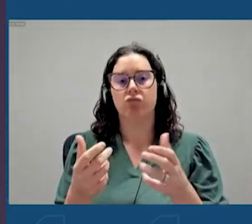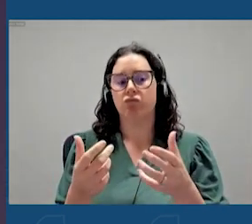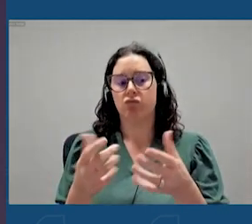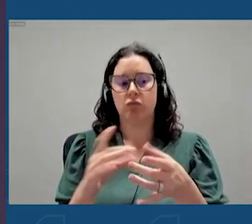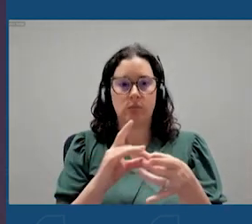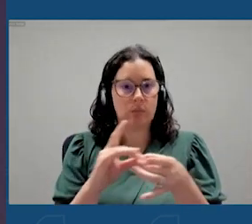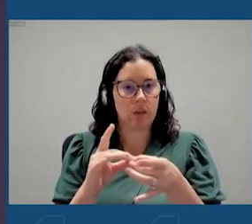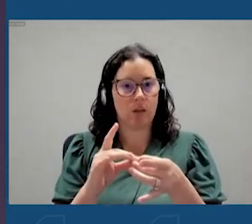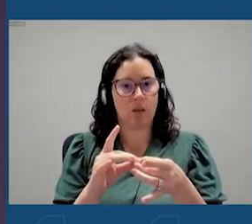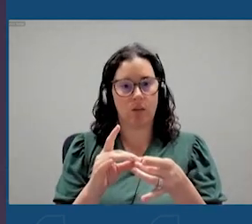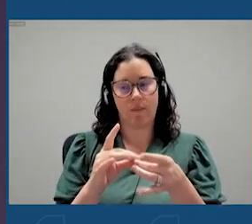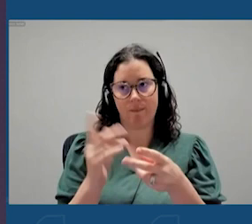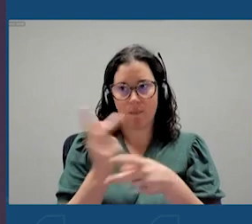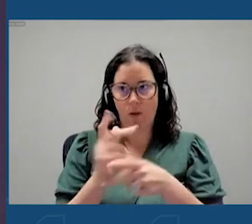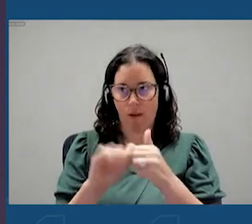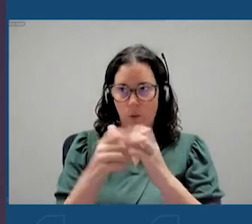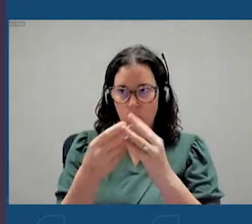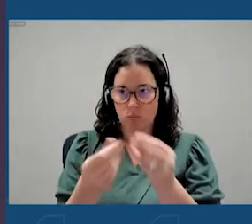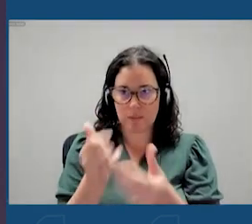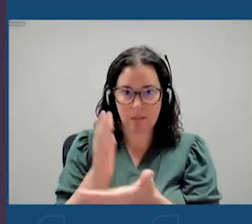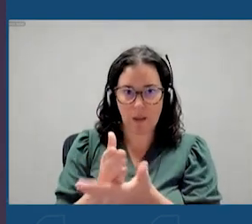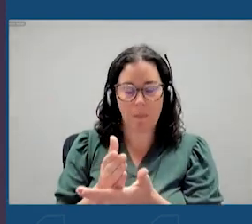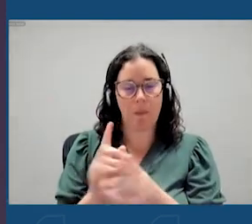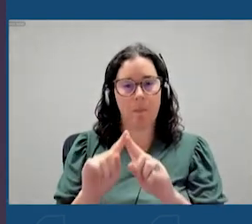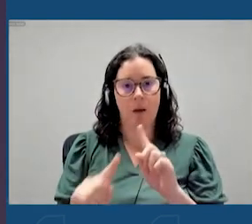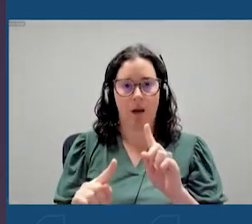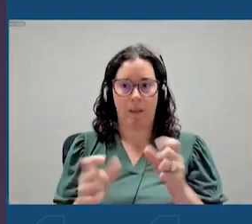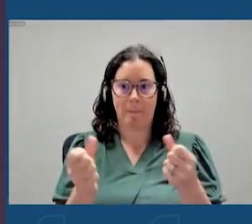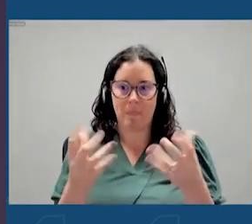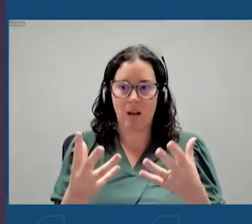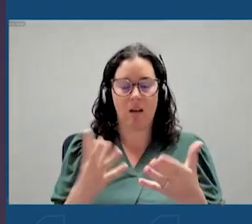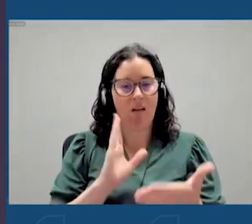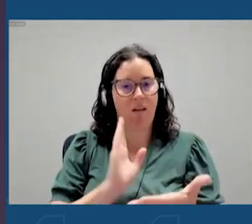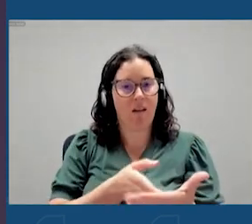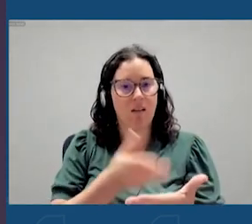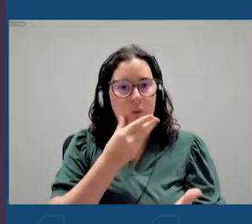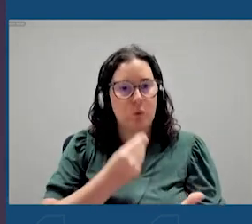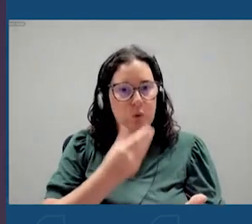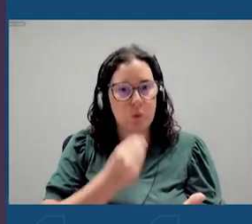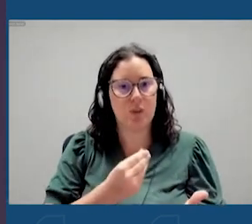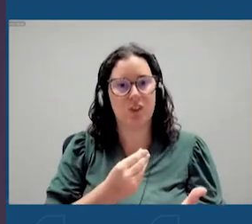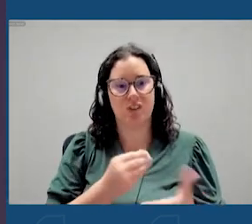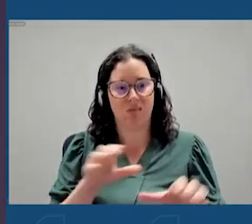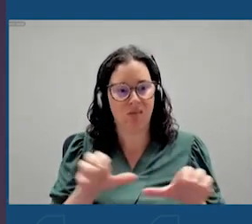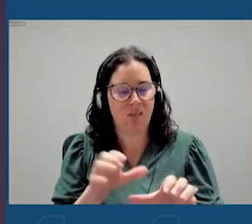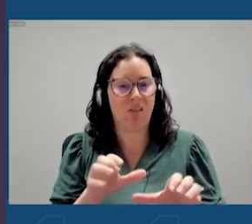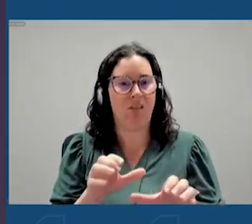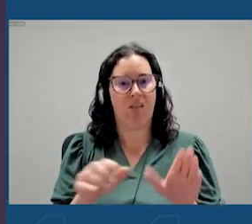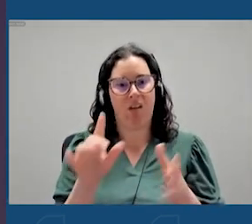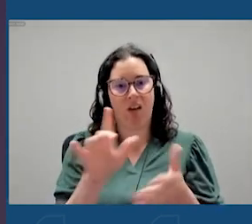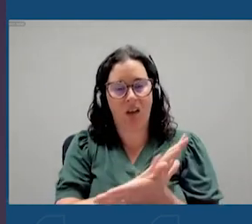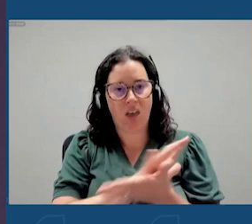of anti-Semitic acts, hate crimes, have more than doubled